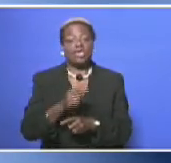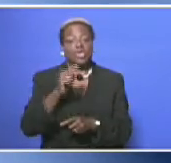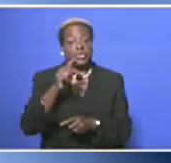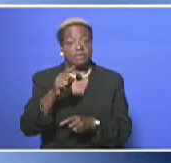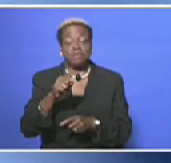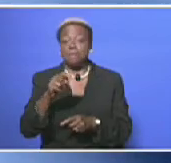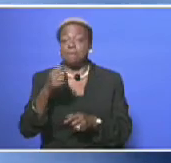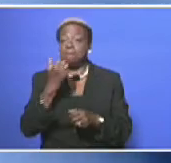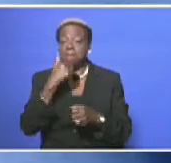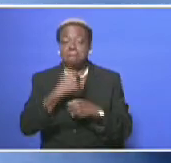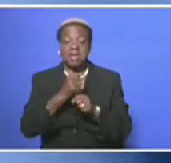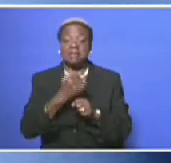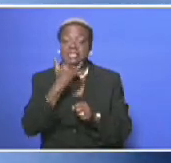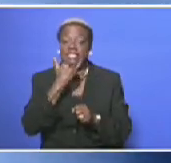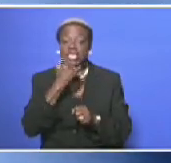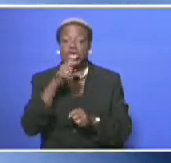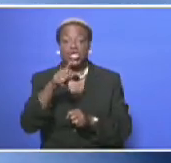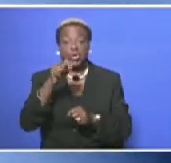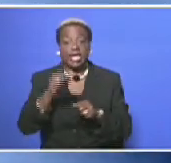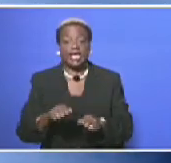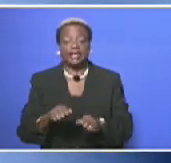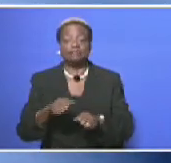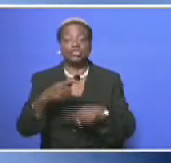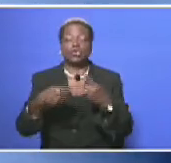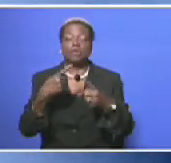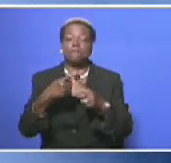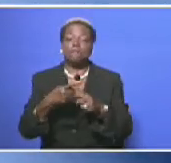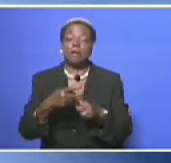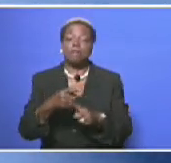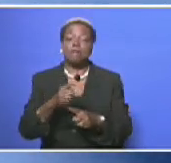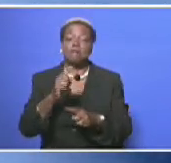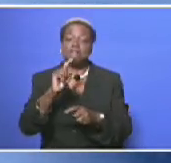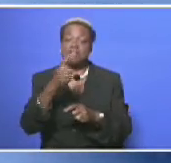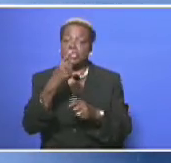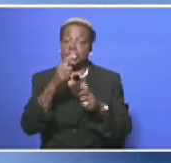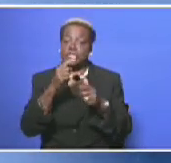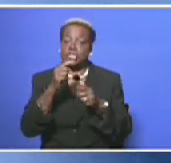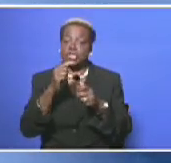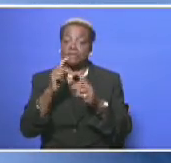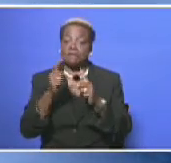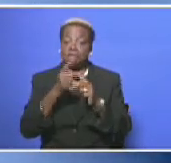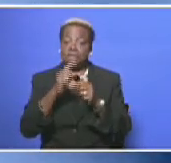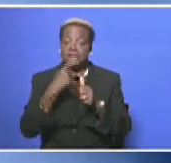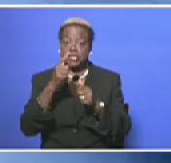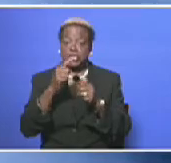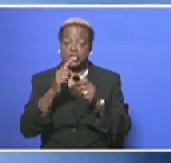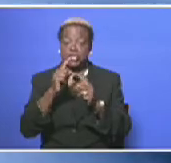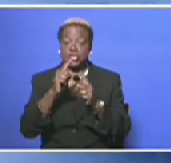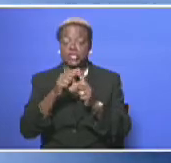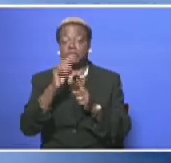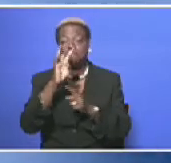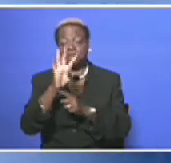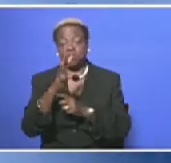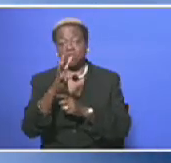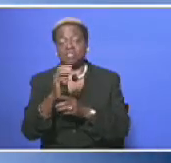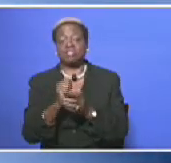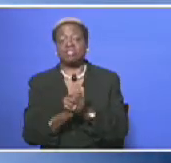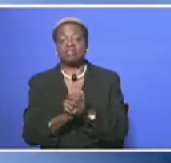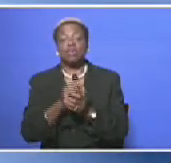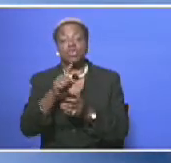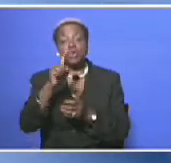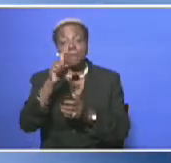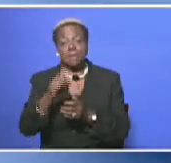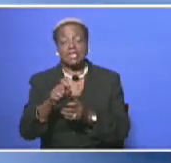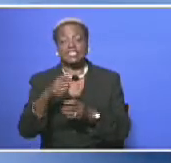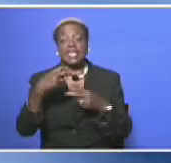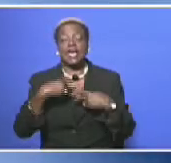fourth or fifth place. So with the C class, we have 31 boats. You got to make sure that you make the right tacks, have on the right sails, and make sure